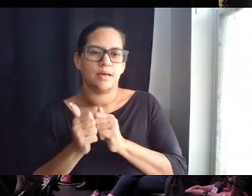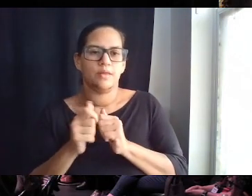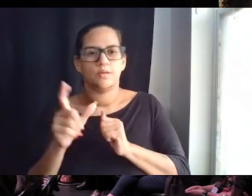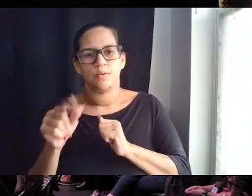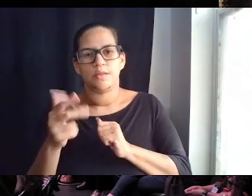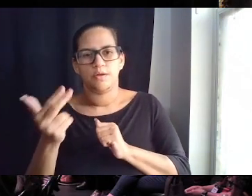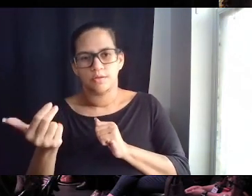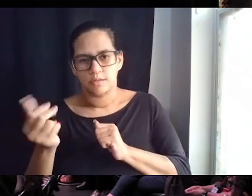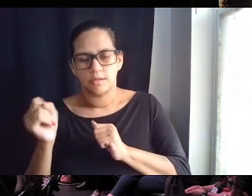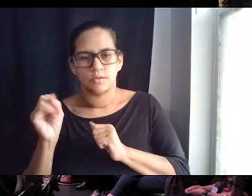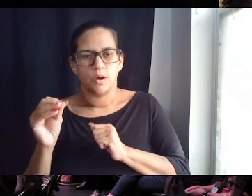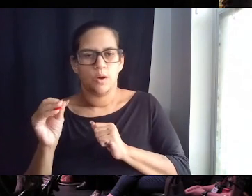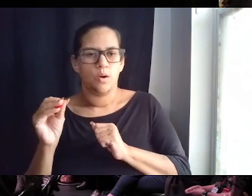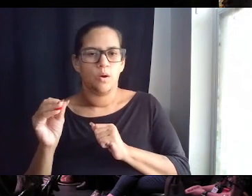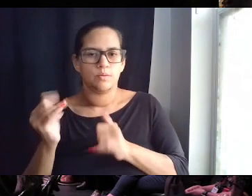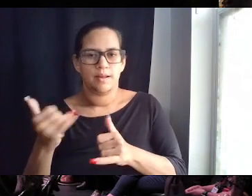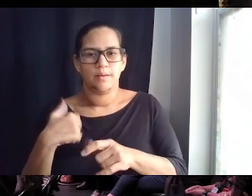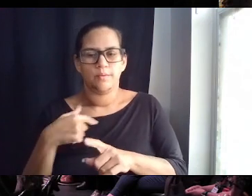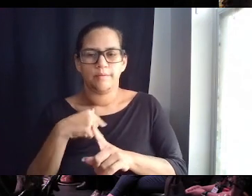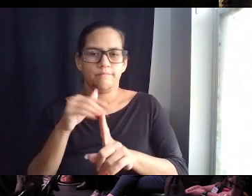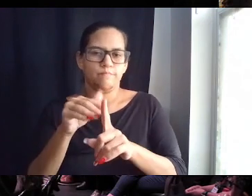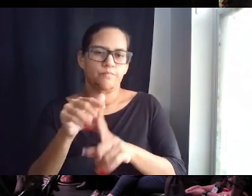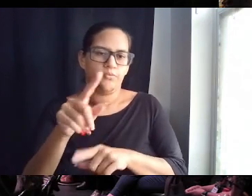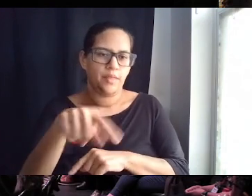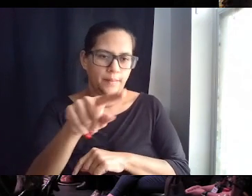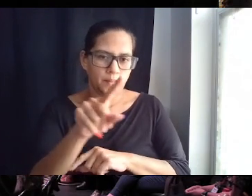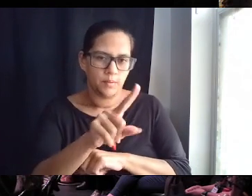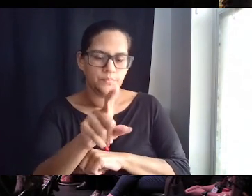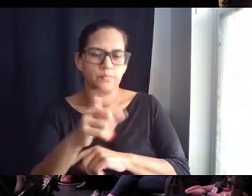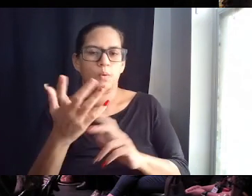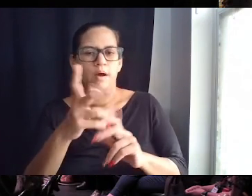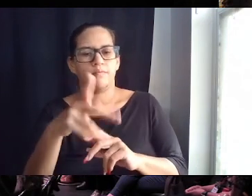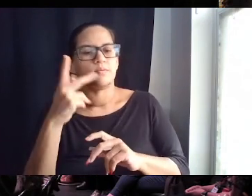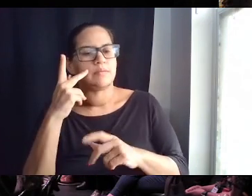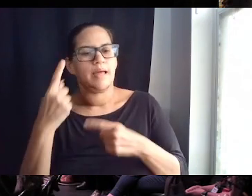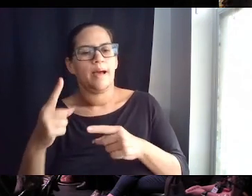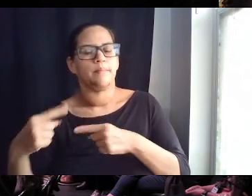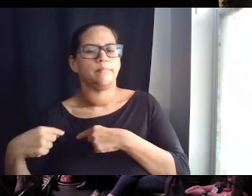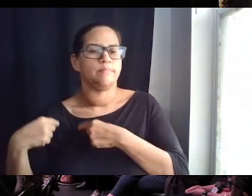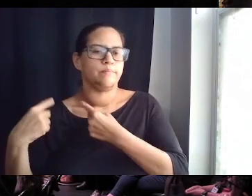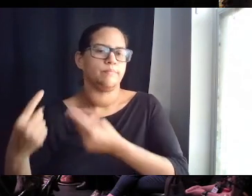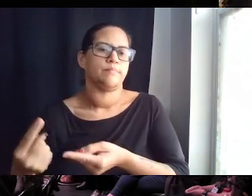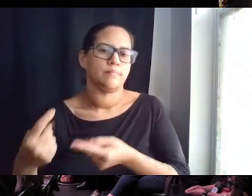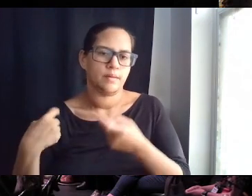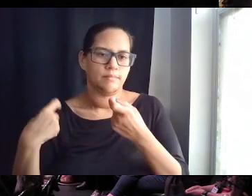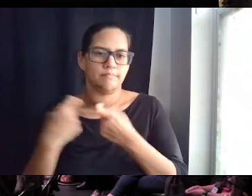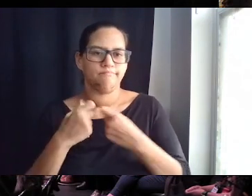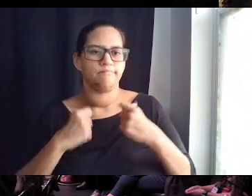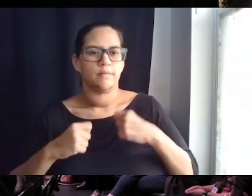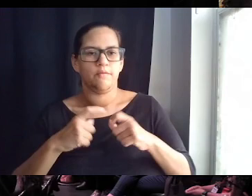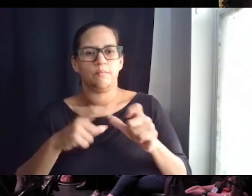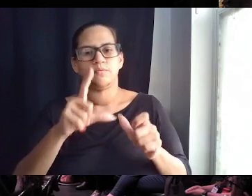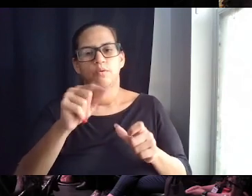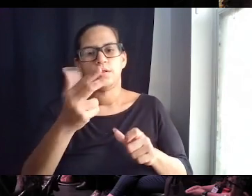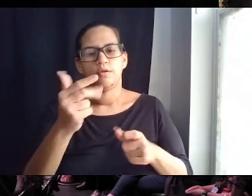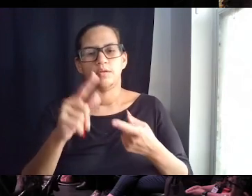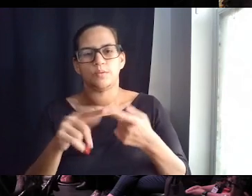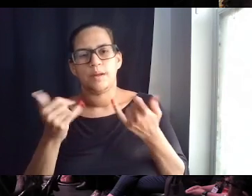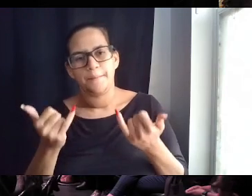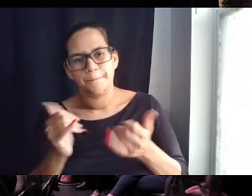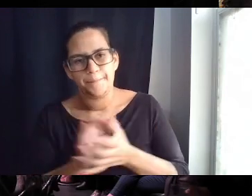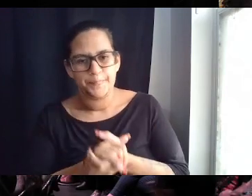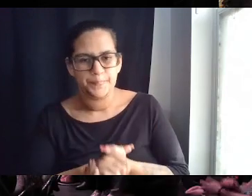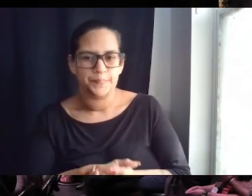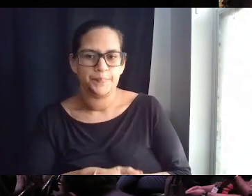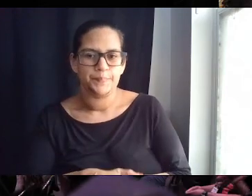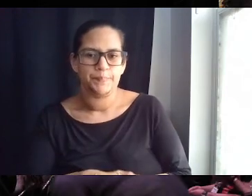asked them this question. What have you seen happen in Latina theater from 2013 to now? Clyde,